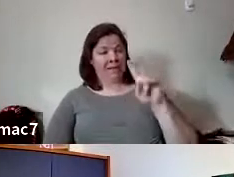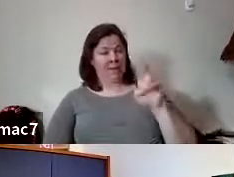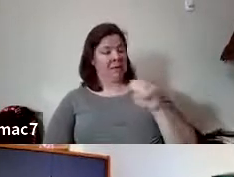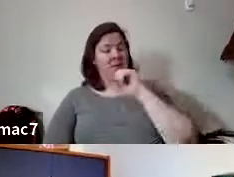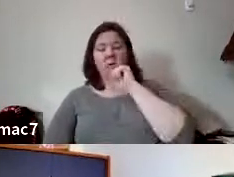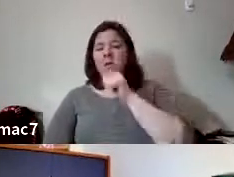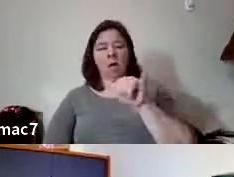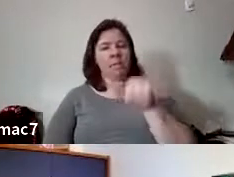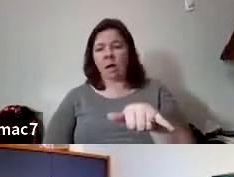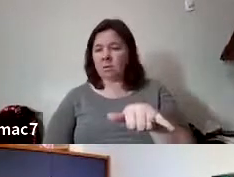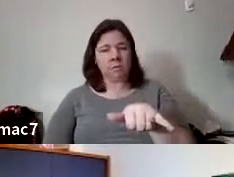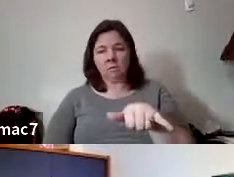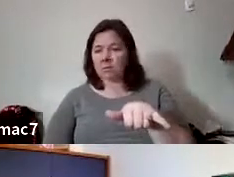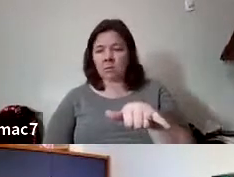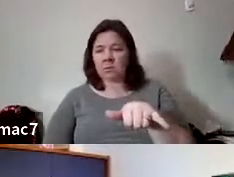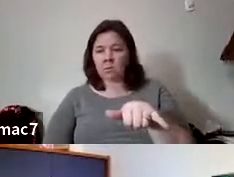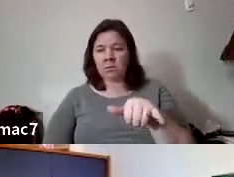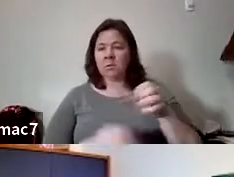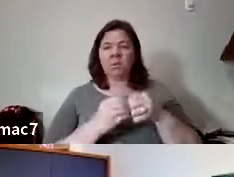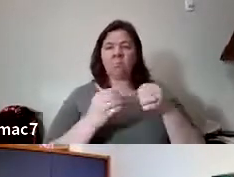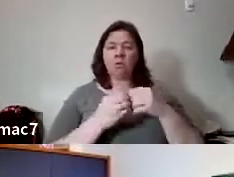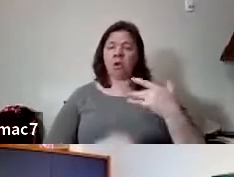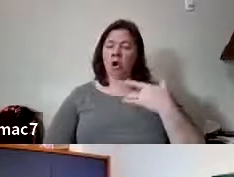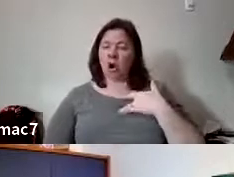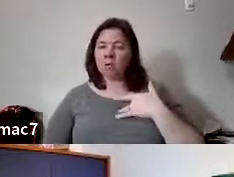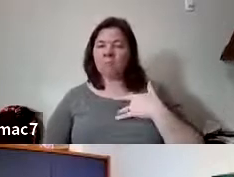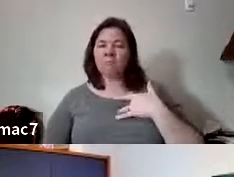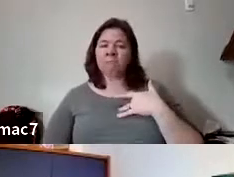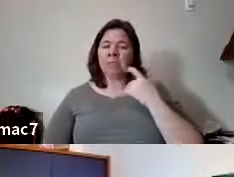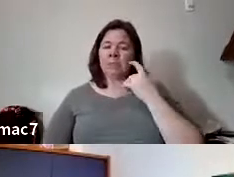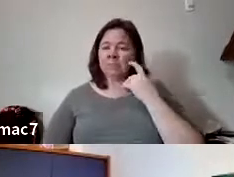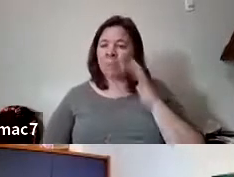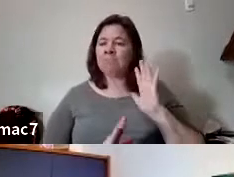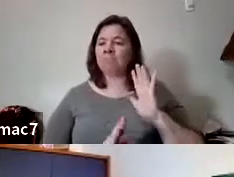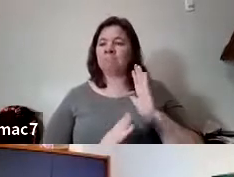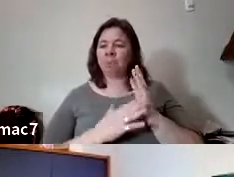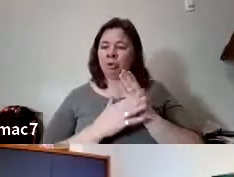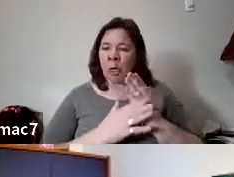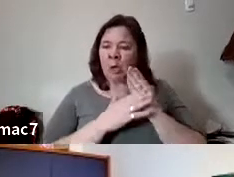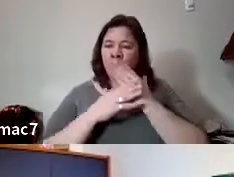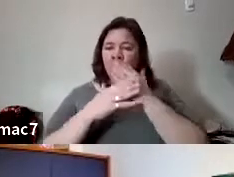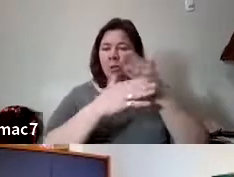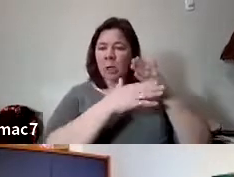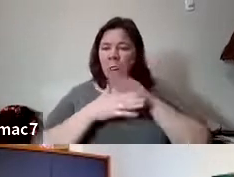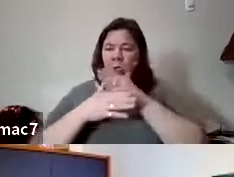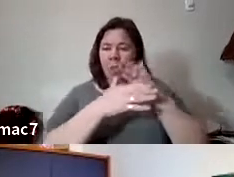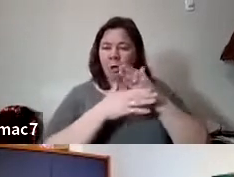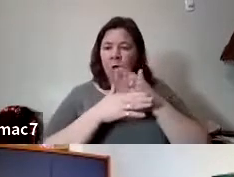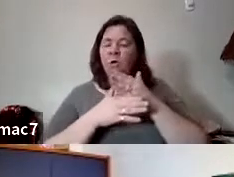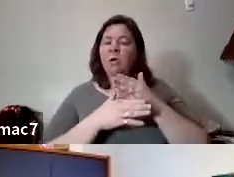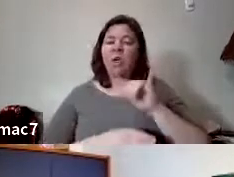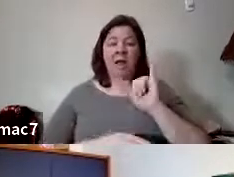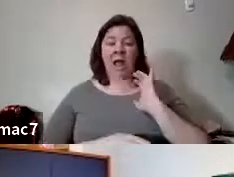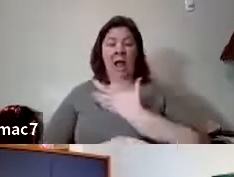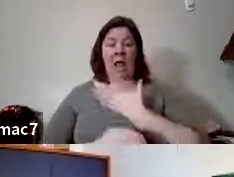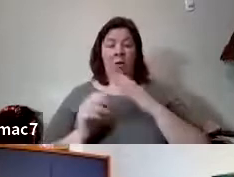that. ONPASSIVE is built with heart, and simple. So our Leadership Council is a perfect example